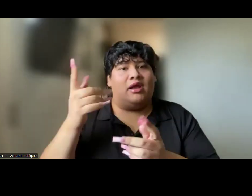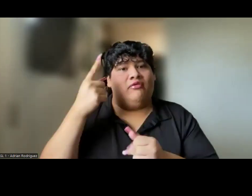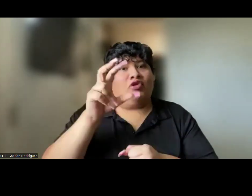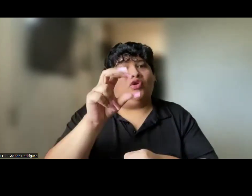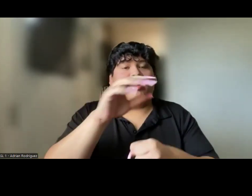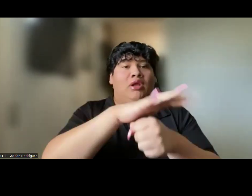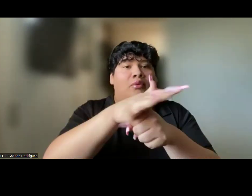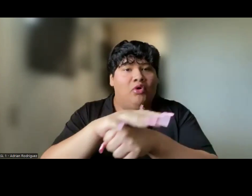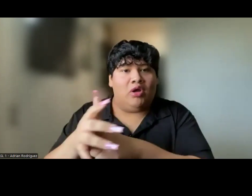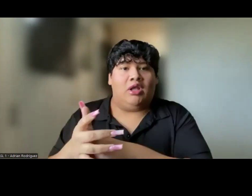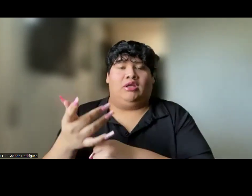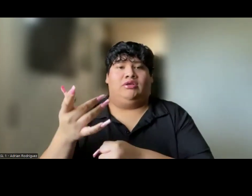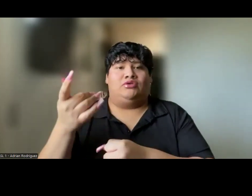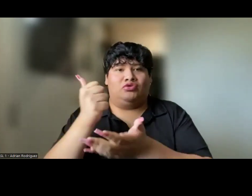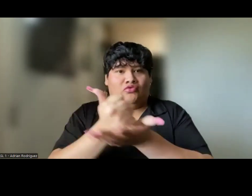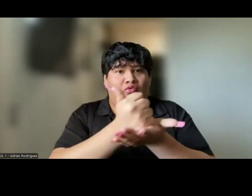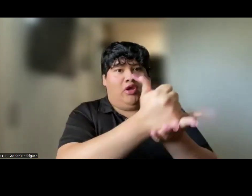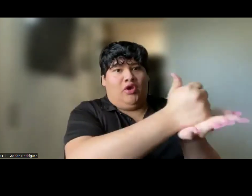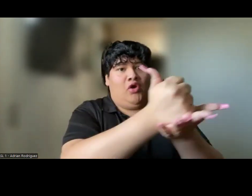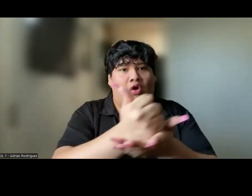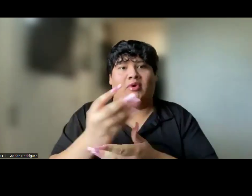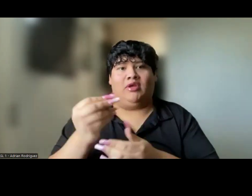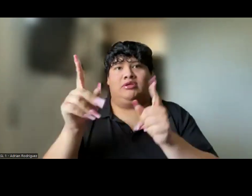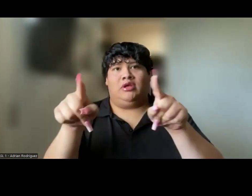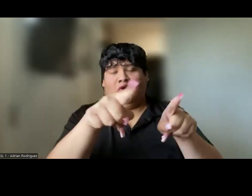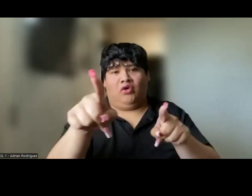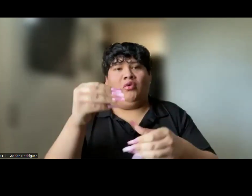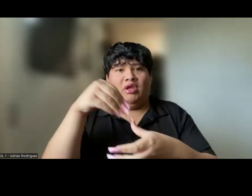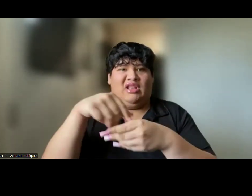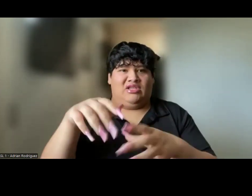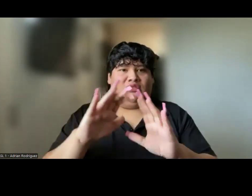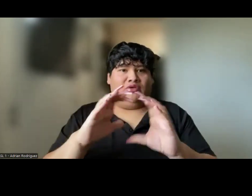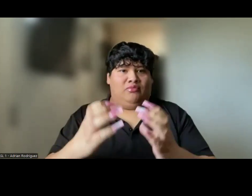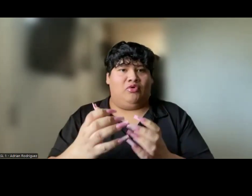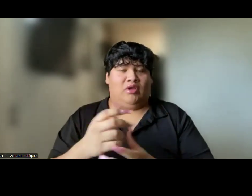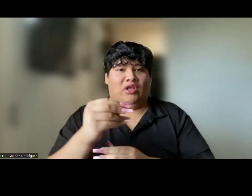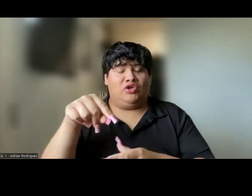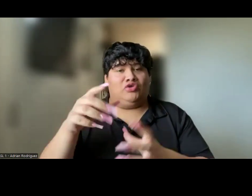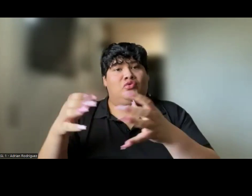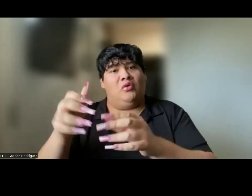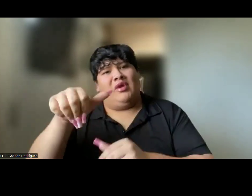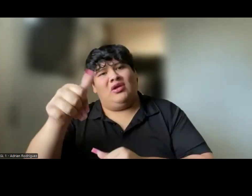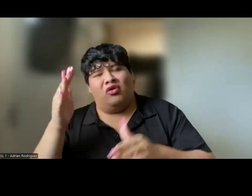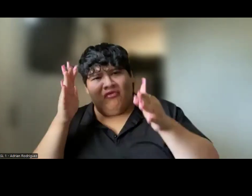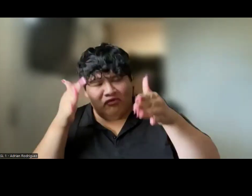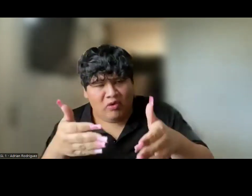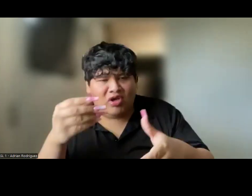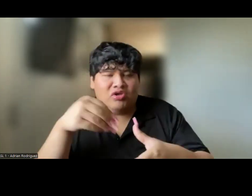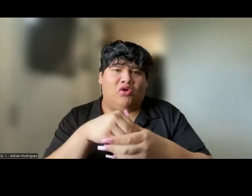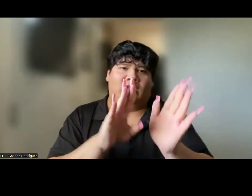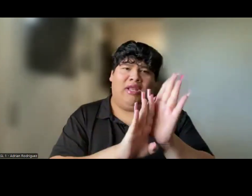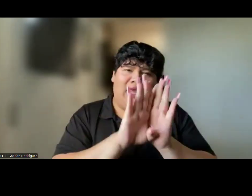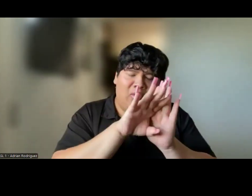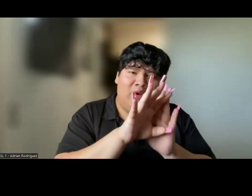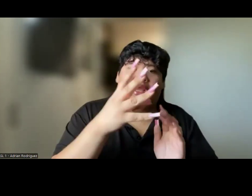some of you on this committee. This group and others are focused on equity, elder and disability justice,